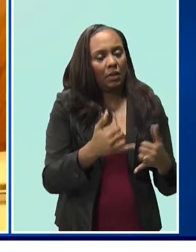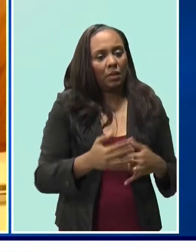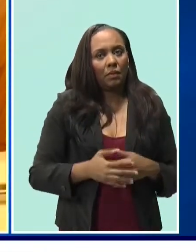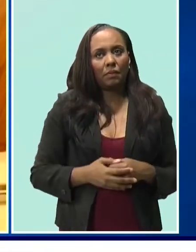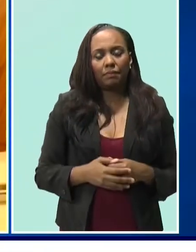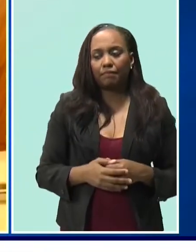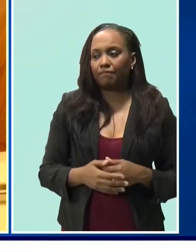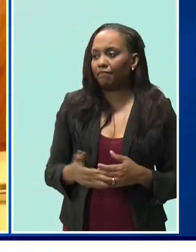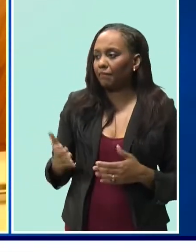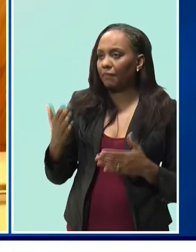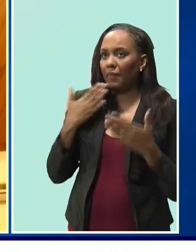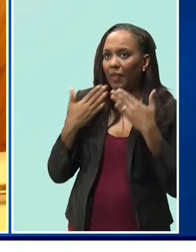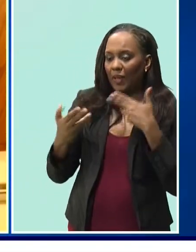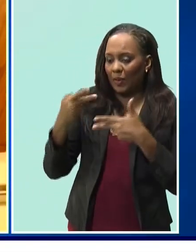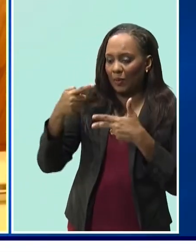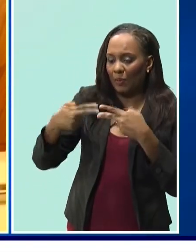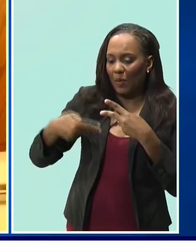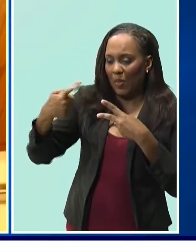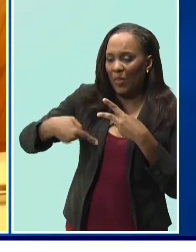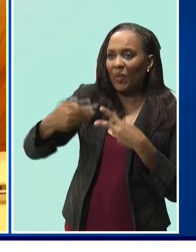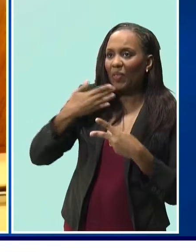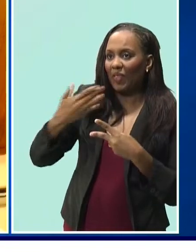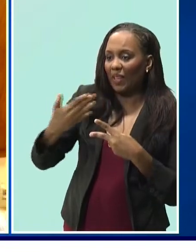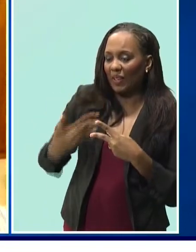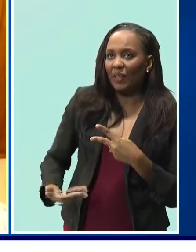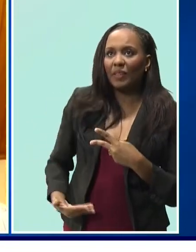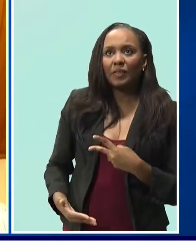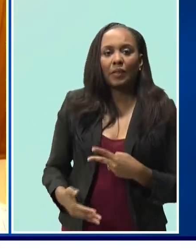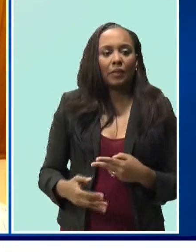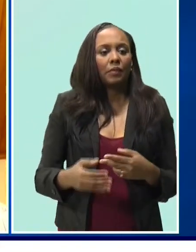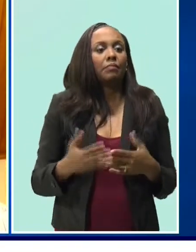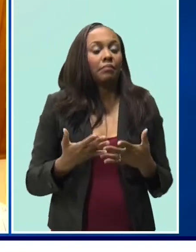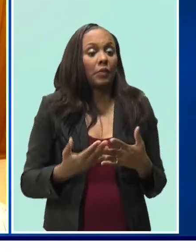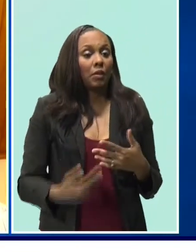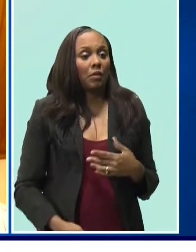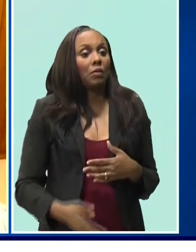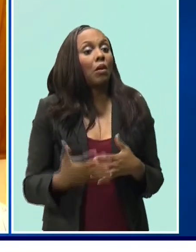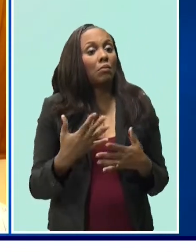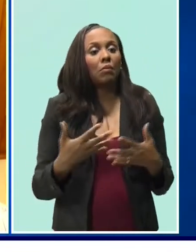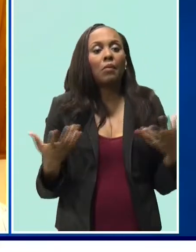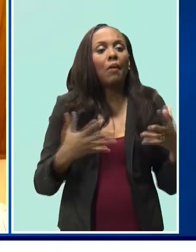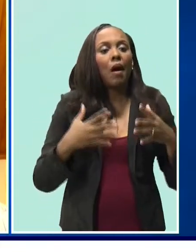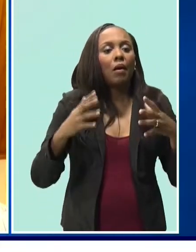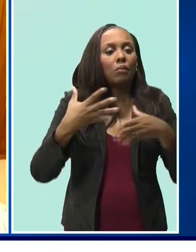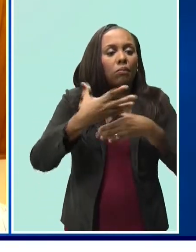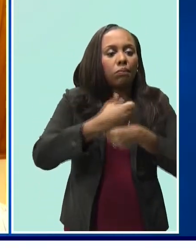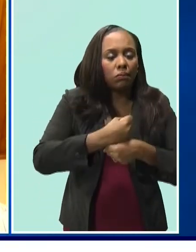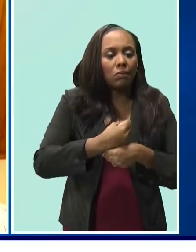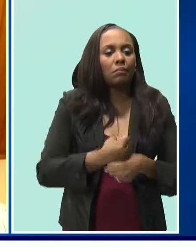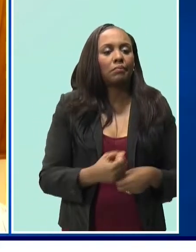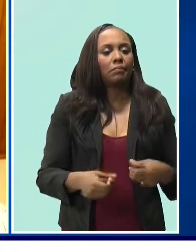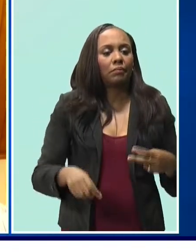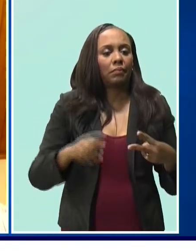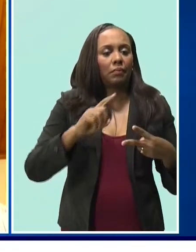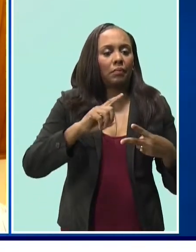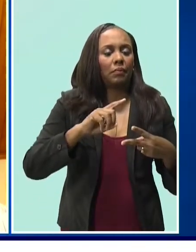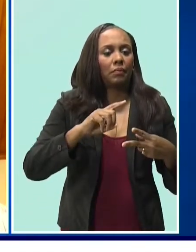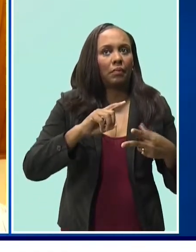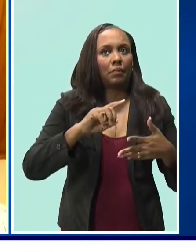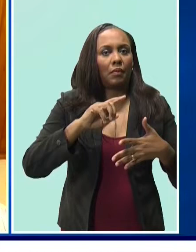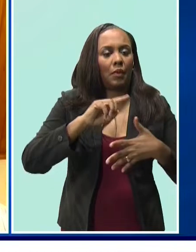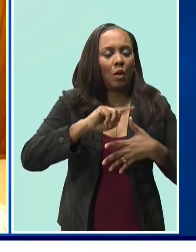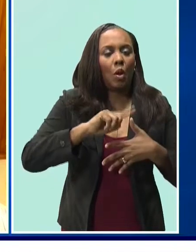Okay, thank you so much, gentlemen. So the main news coming out of the update tonight is that we have 1 new death, a 70-year-old